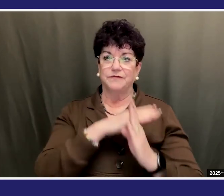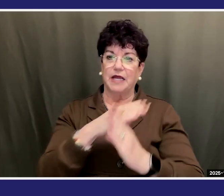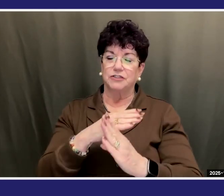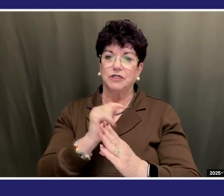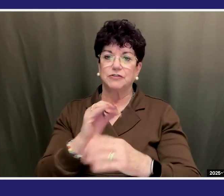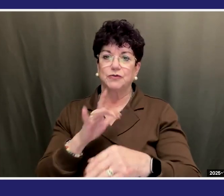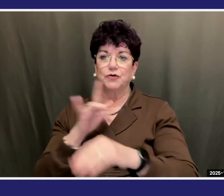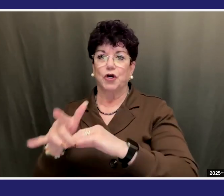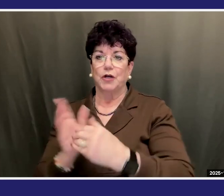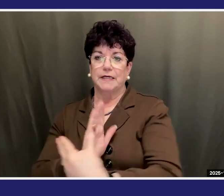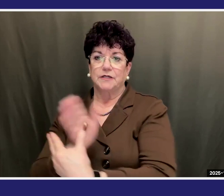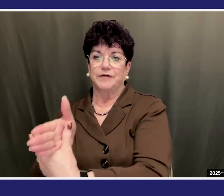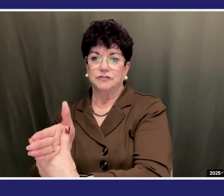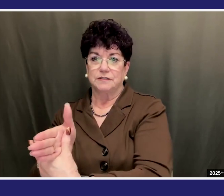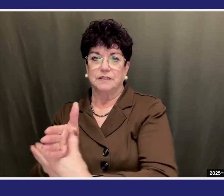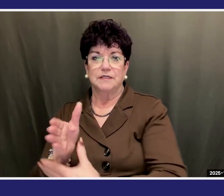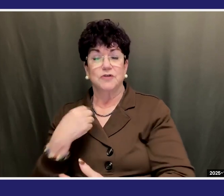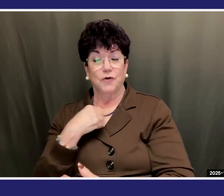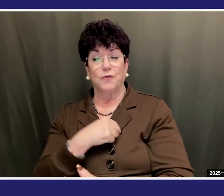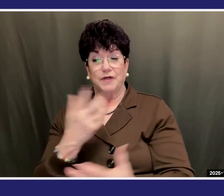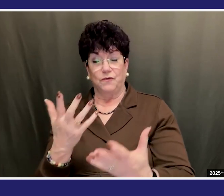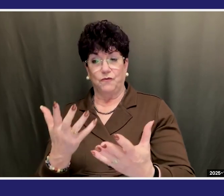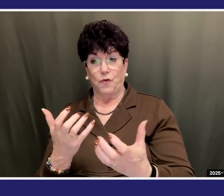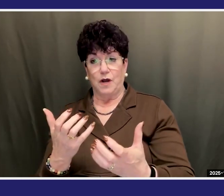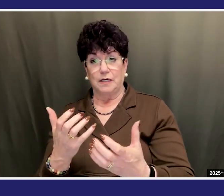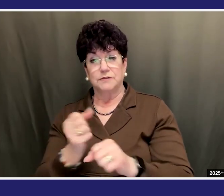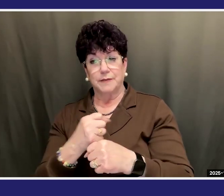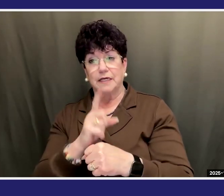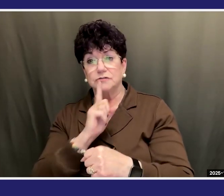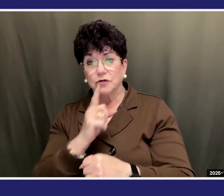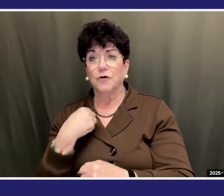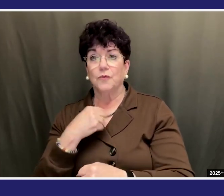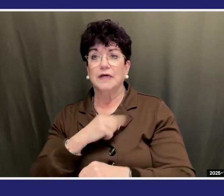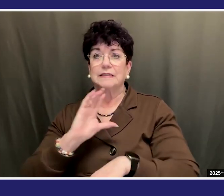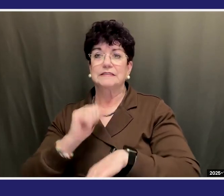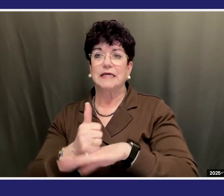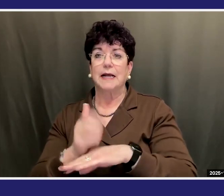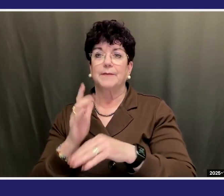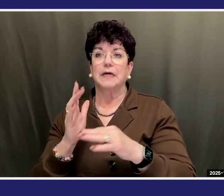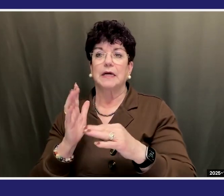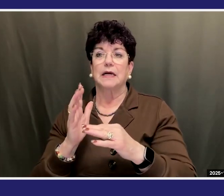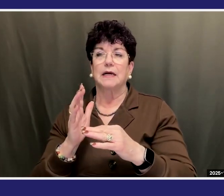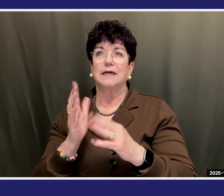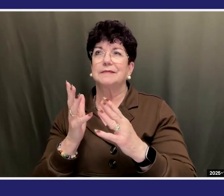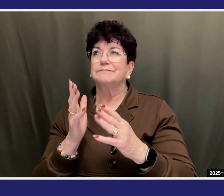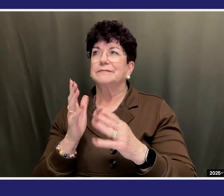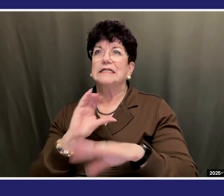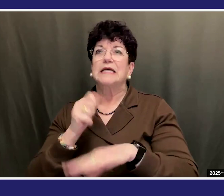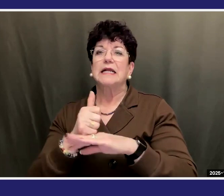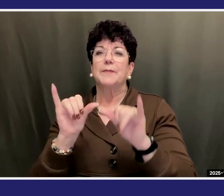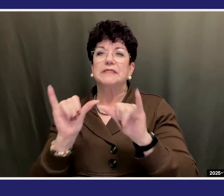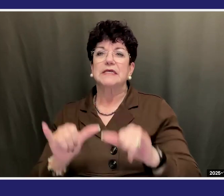to early intervention. So what we want to do is ensure that we are creating a seamless